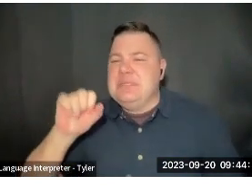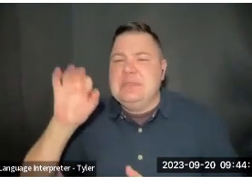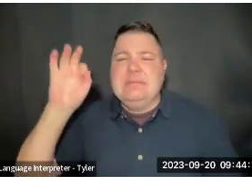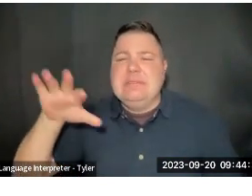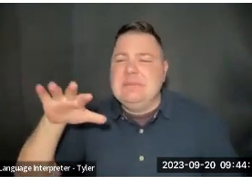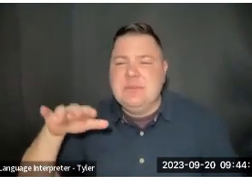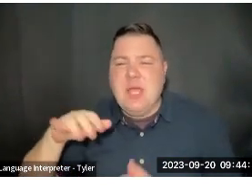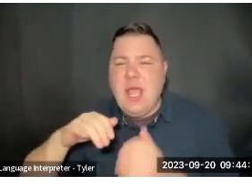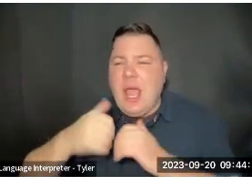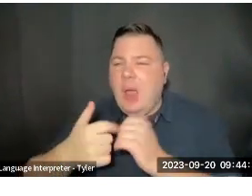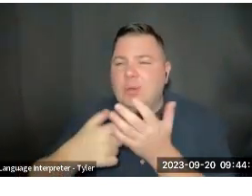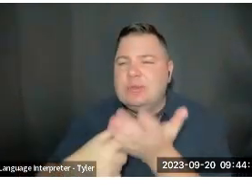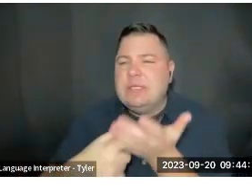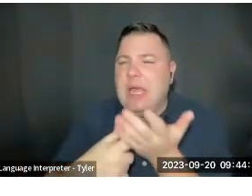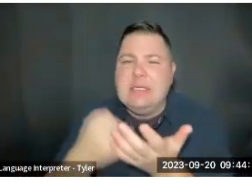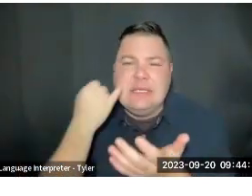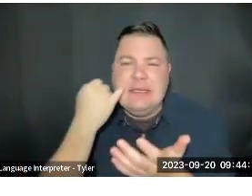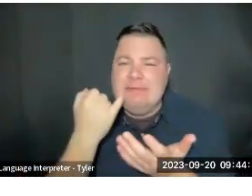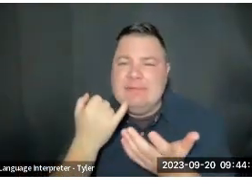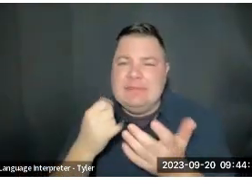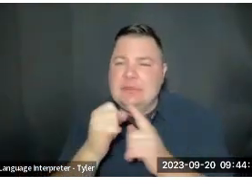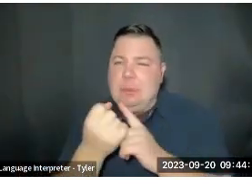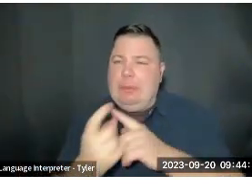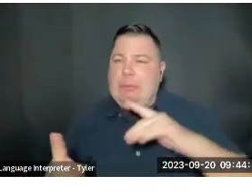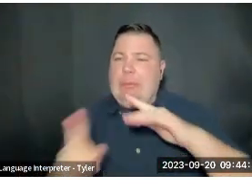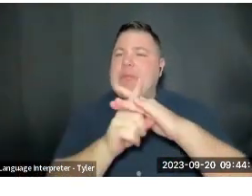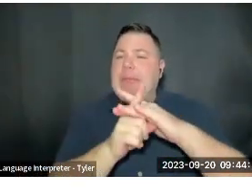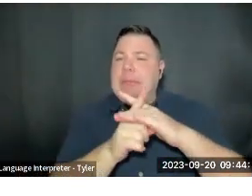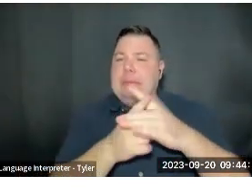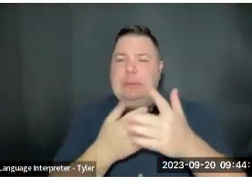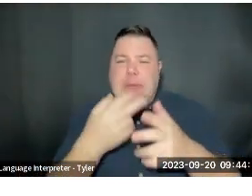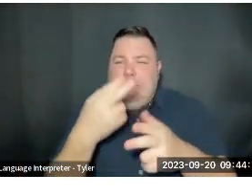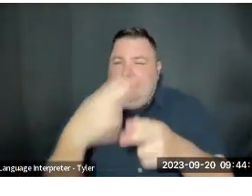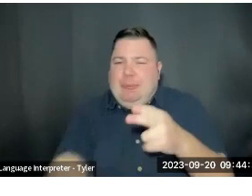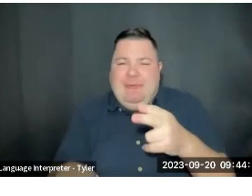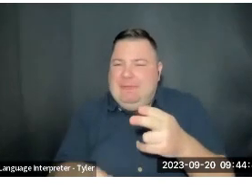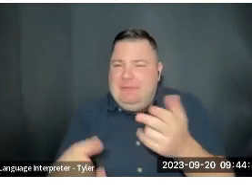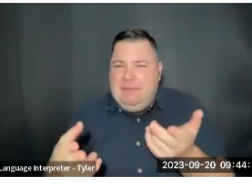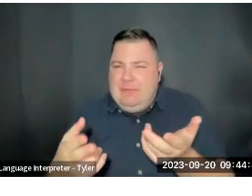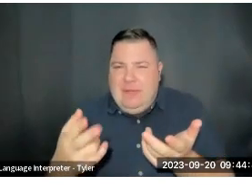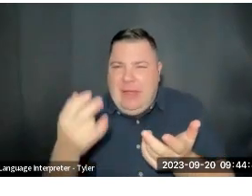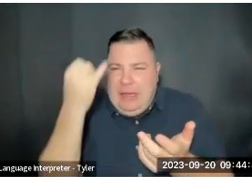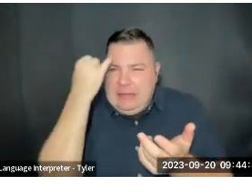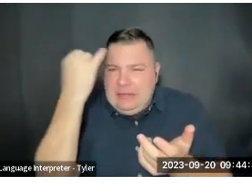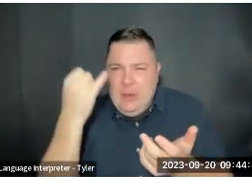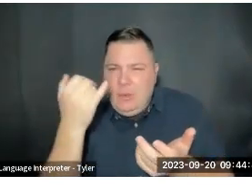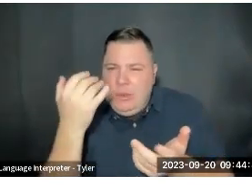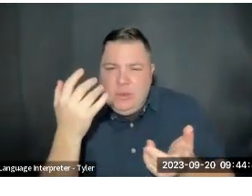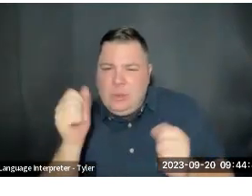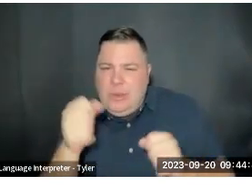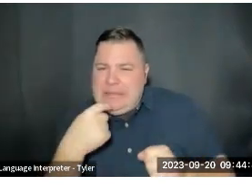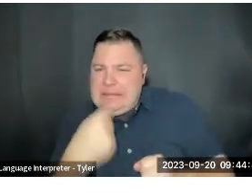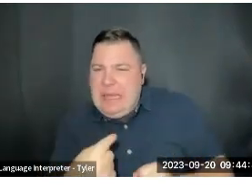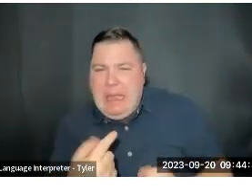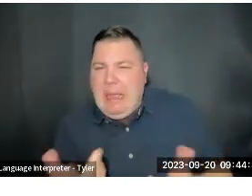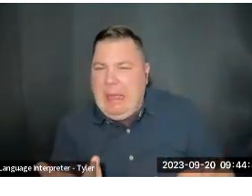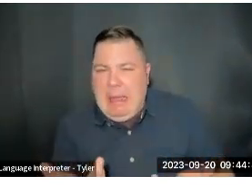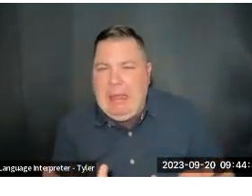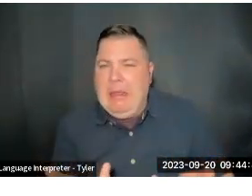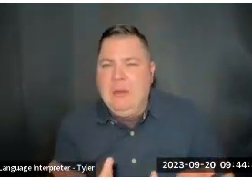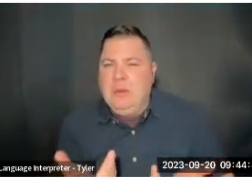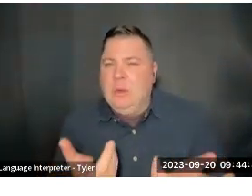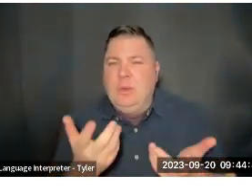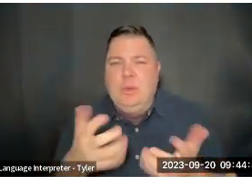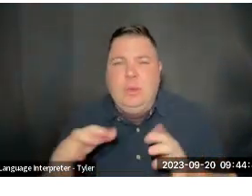things if this situation comes up? Like, just very briefly, what can people kind of say or like,